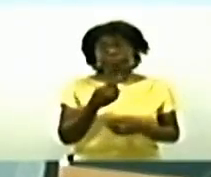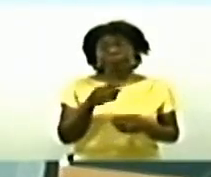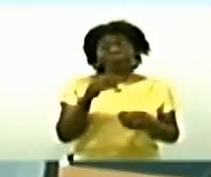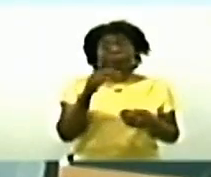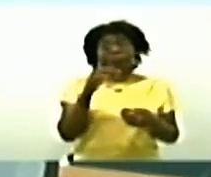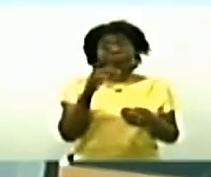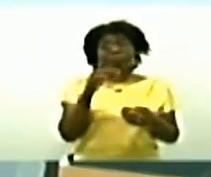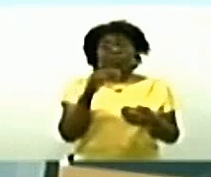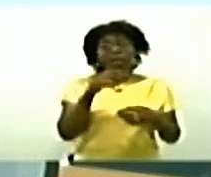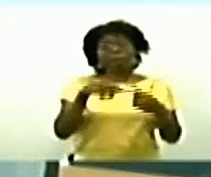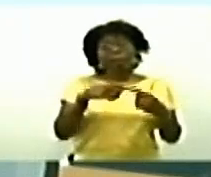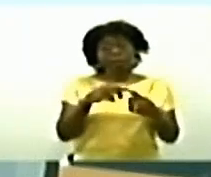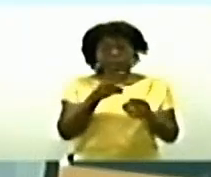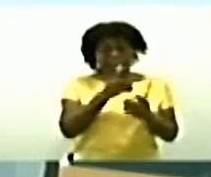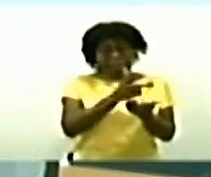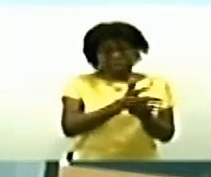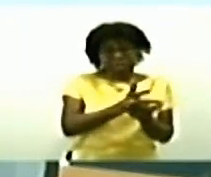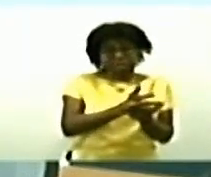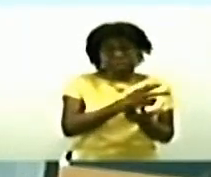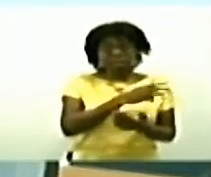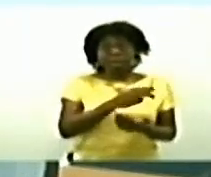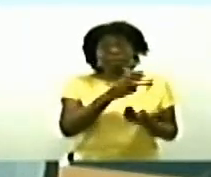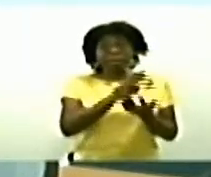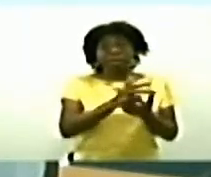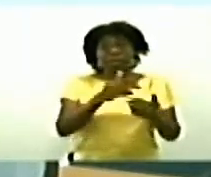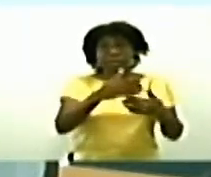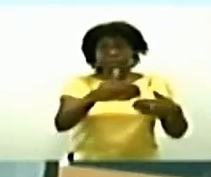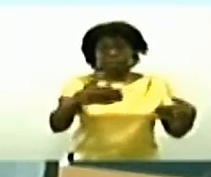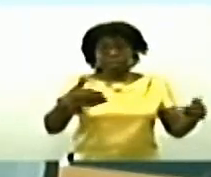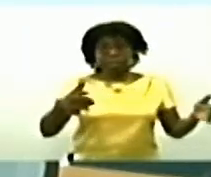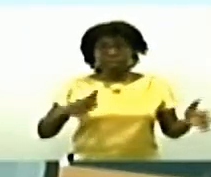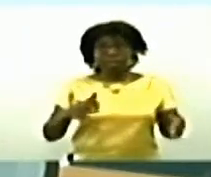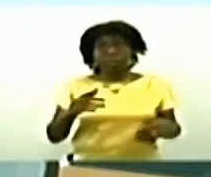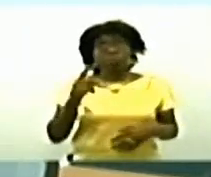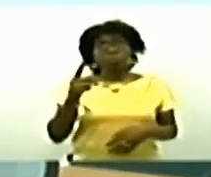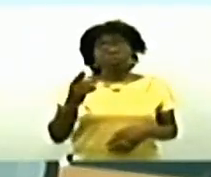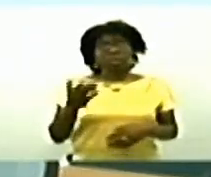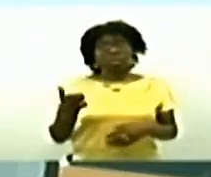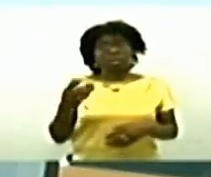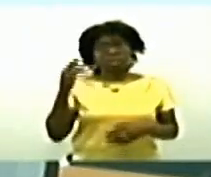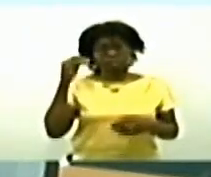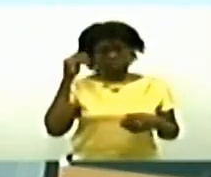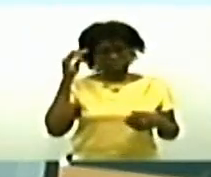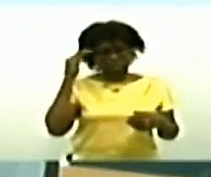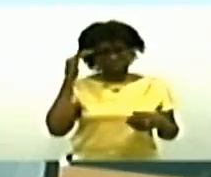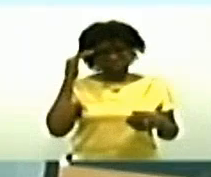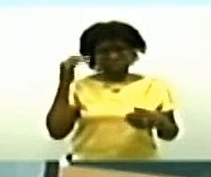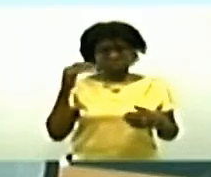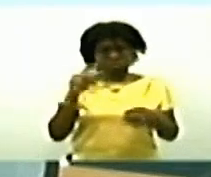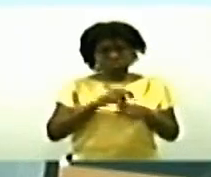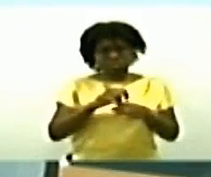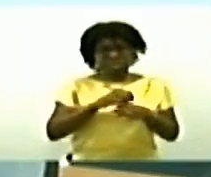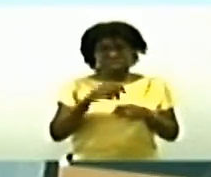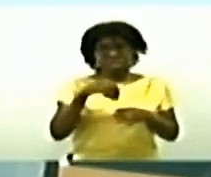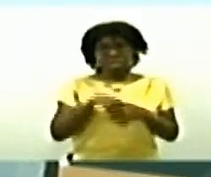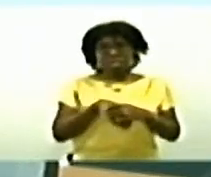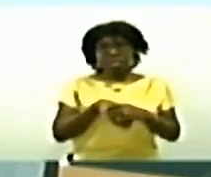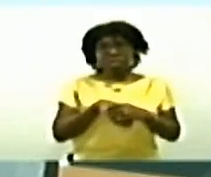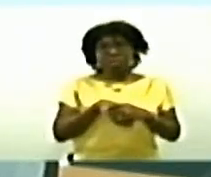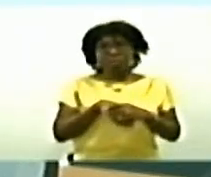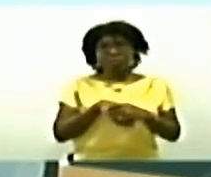to parking and parking space and so forth. One of the things that I know they have been trained in,